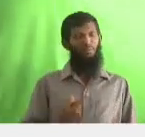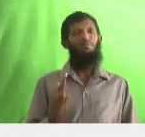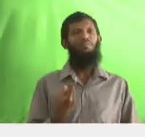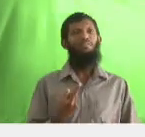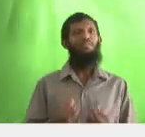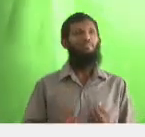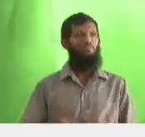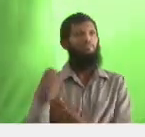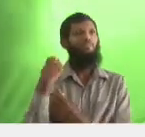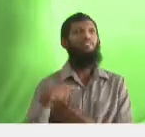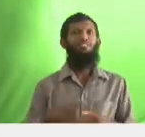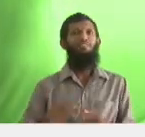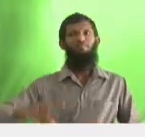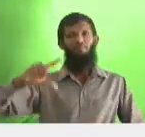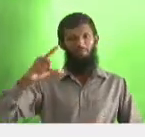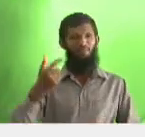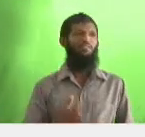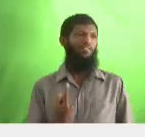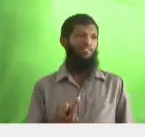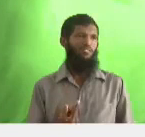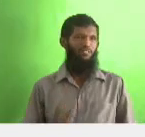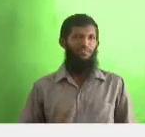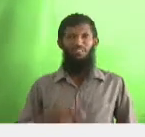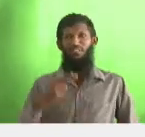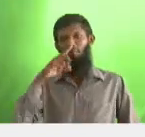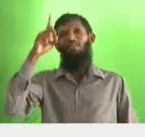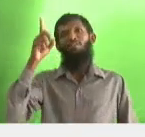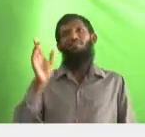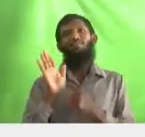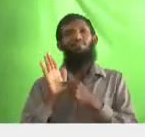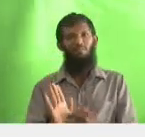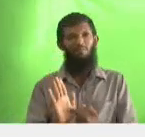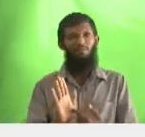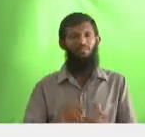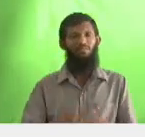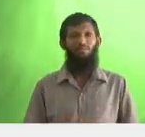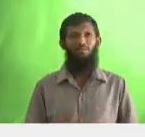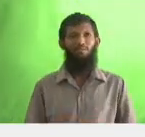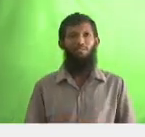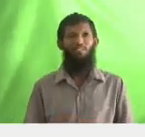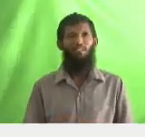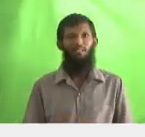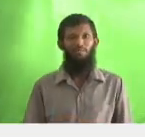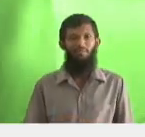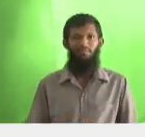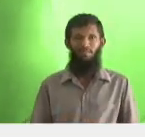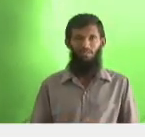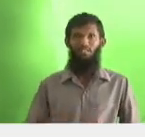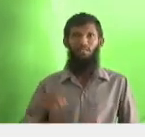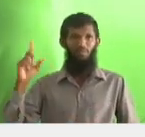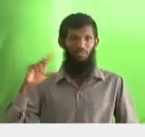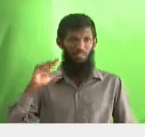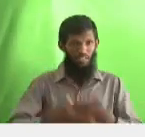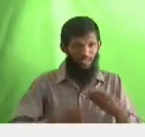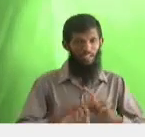are using to distance ourselves from Allah. That is not fair. So Allah subhanahu wa ta'ala says, after we sent him warnings and we